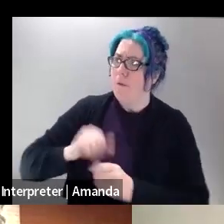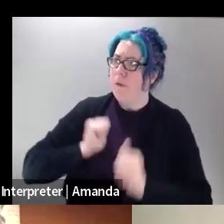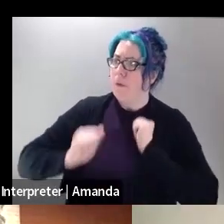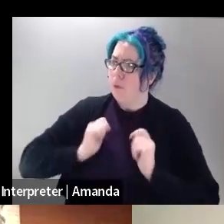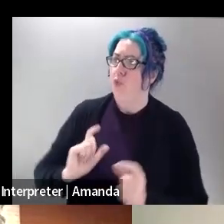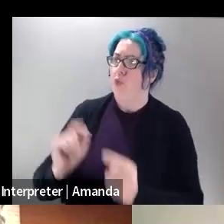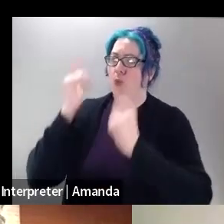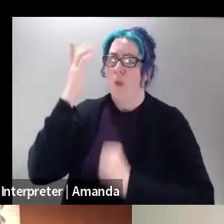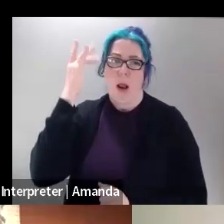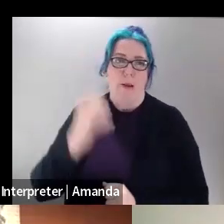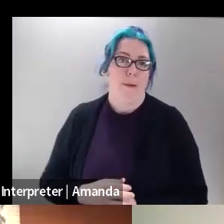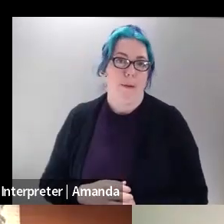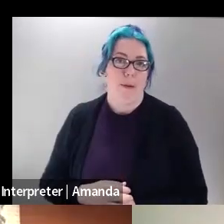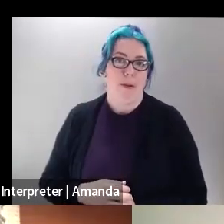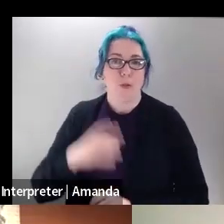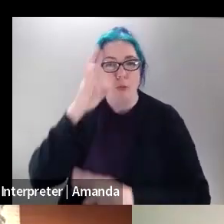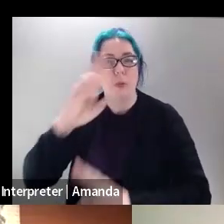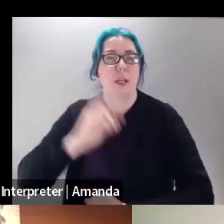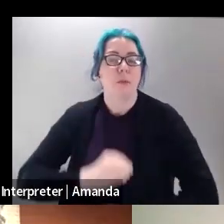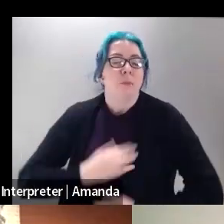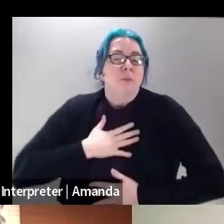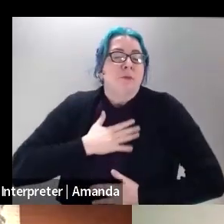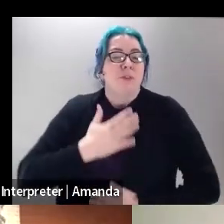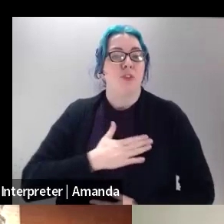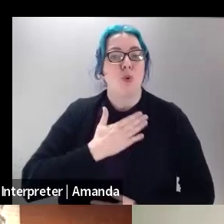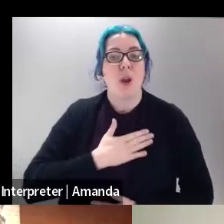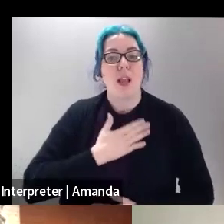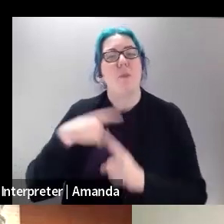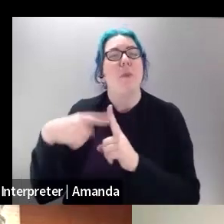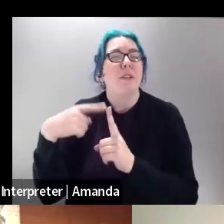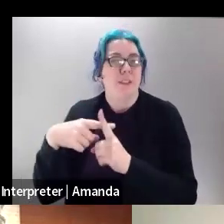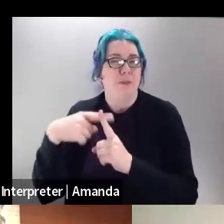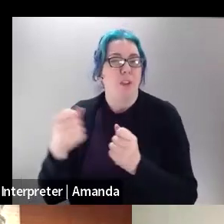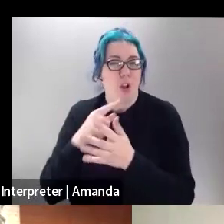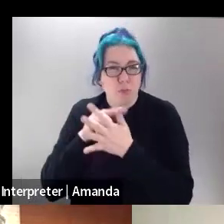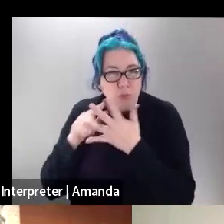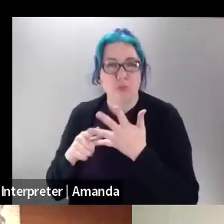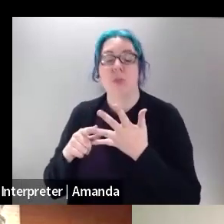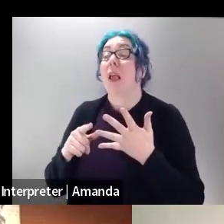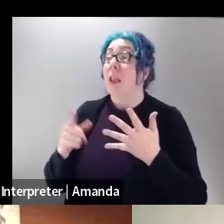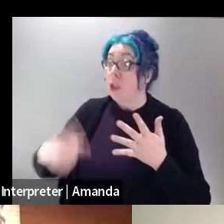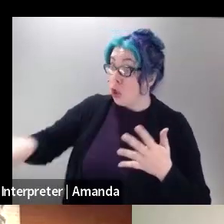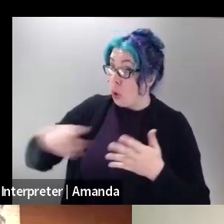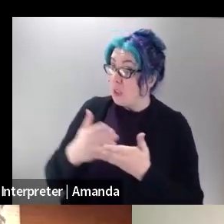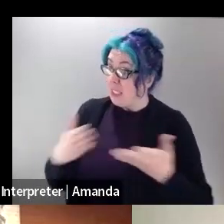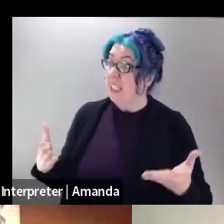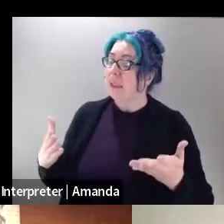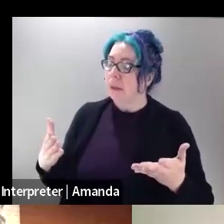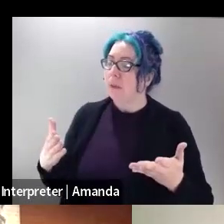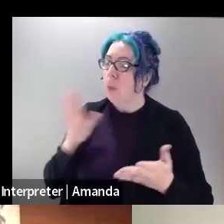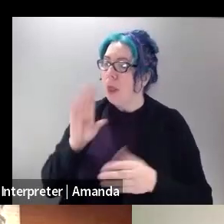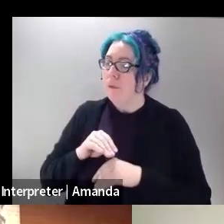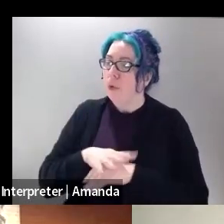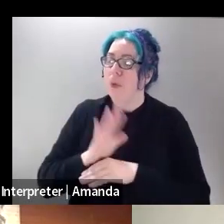positives. I would use those to then like create the turns of phrases that outline the boundaries around like what we need or how we will